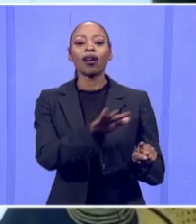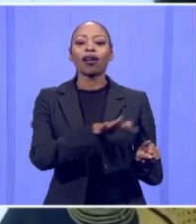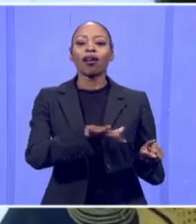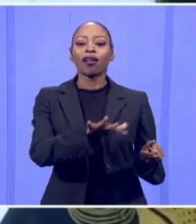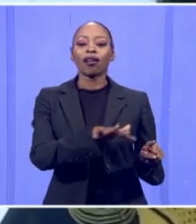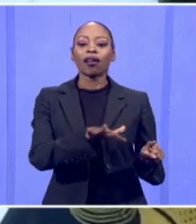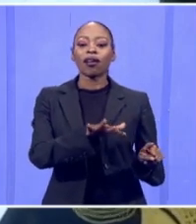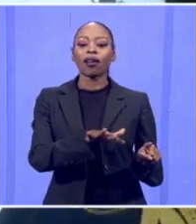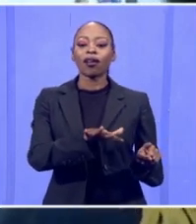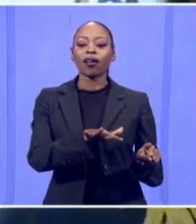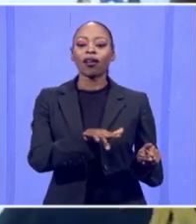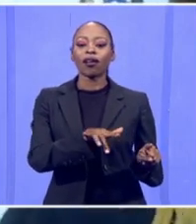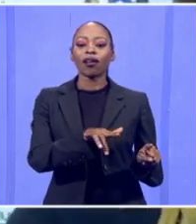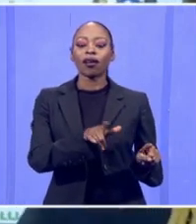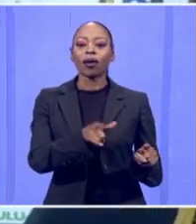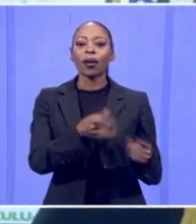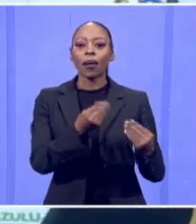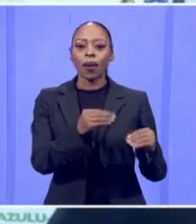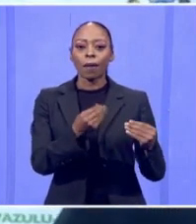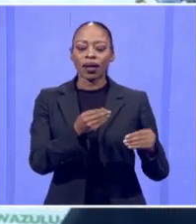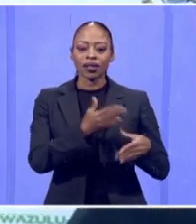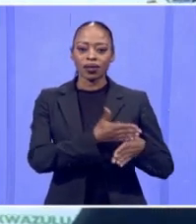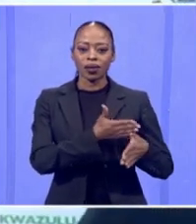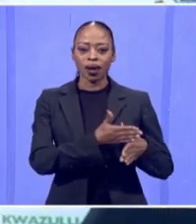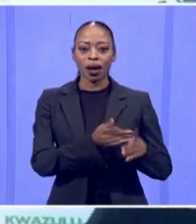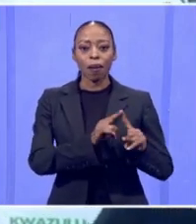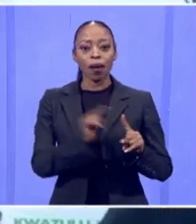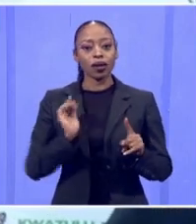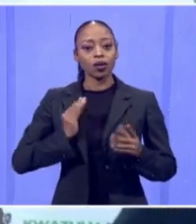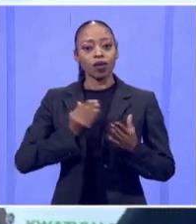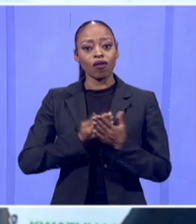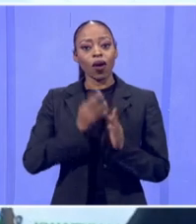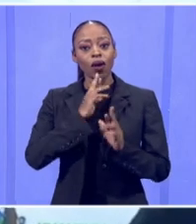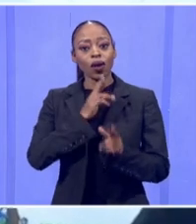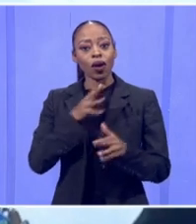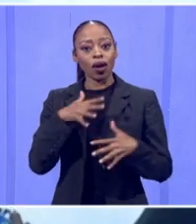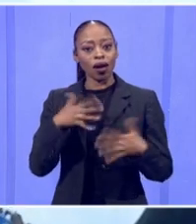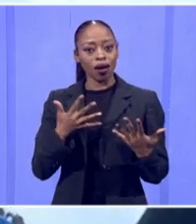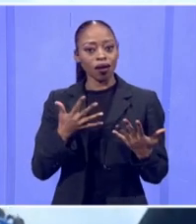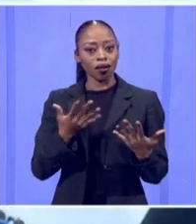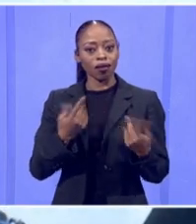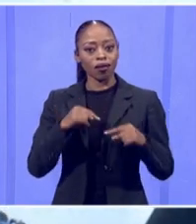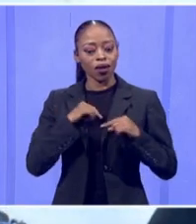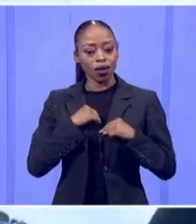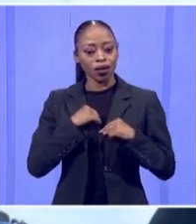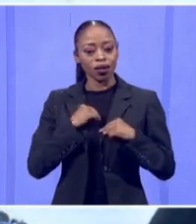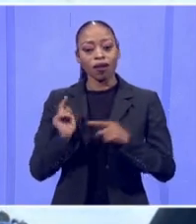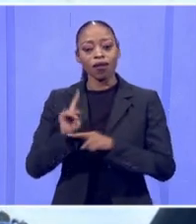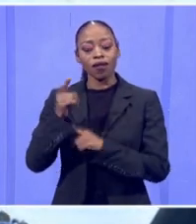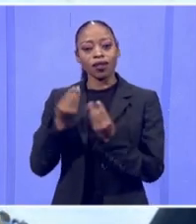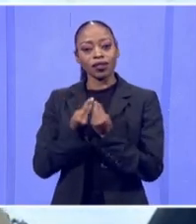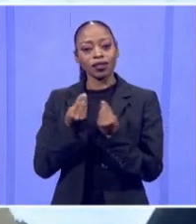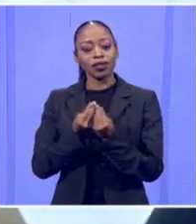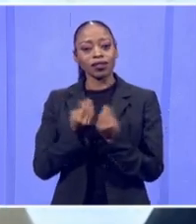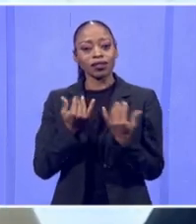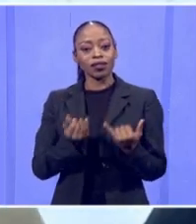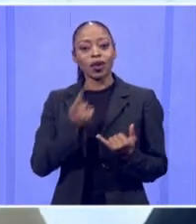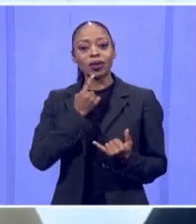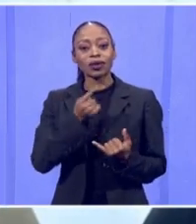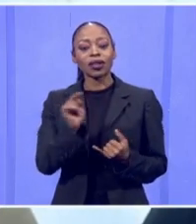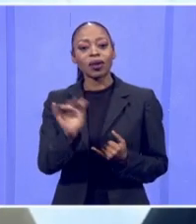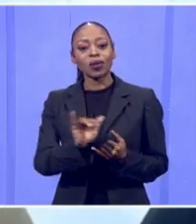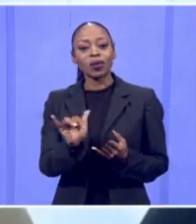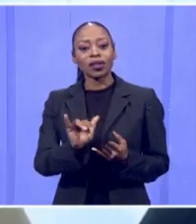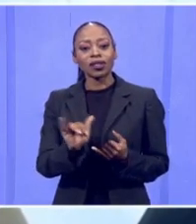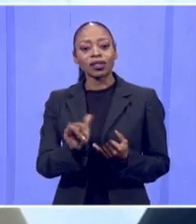have even work going on and there was no one to respond on our behalf. The first thing to say there is